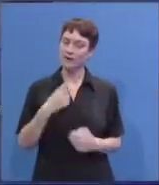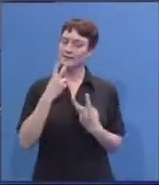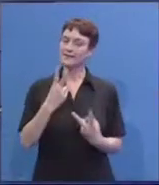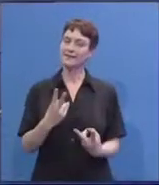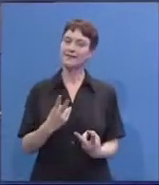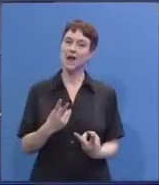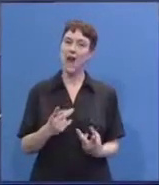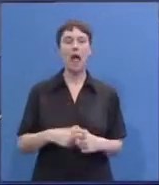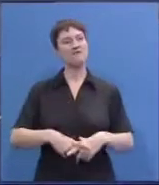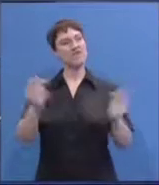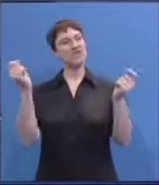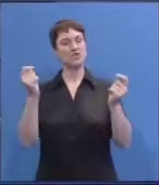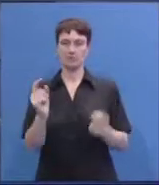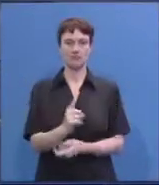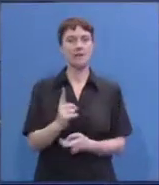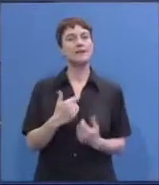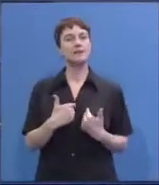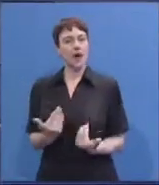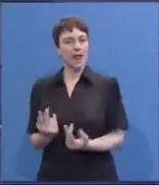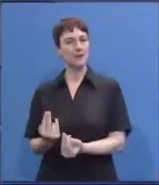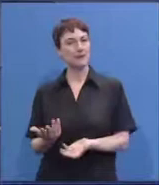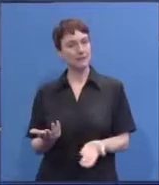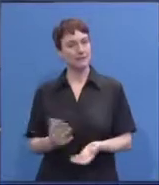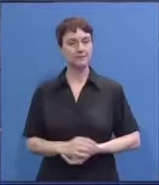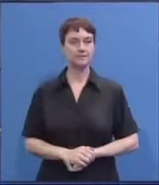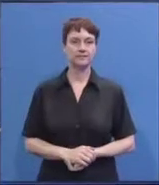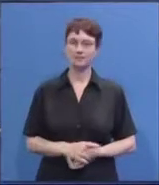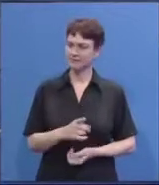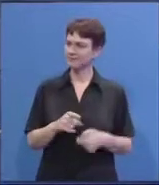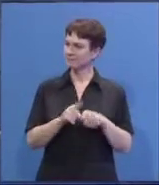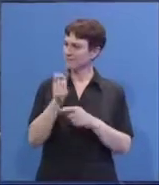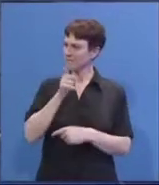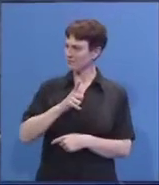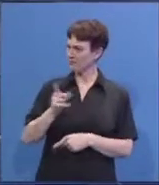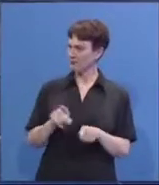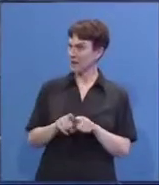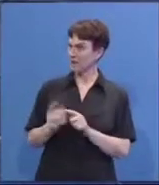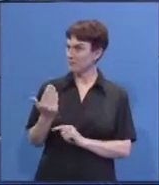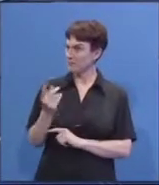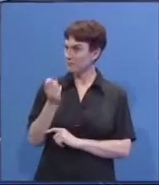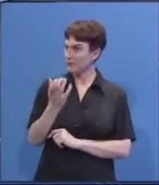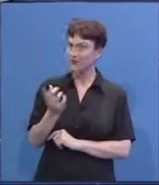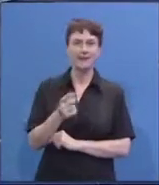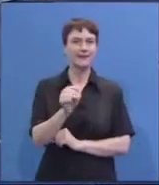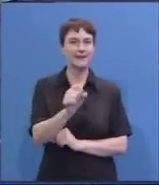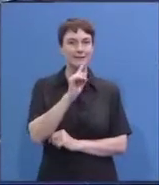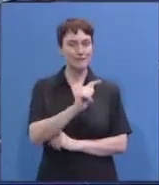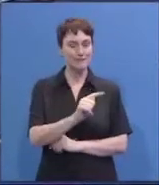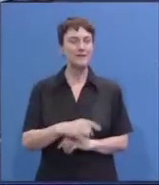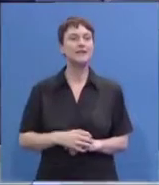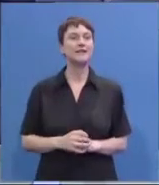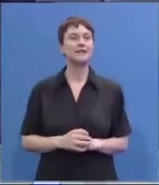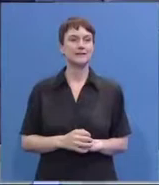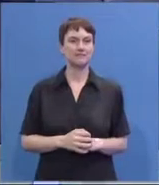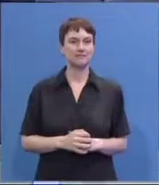end of existence, but at the beginning of another stage of existence. And Professor, you were saying that earlier as well. Yes, indeed. One of the anchoring